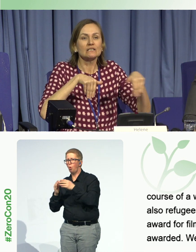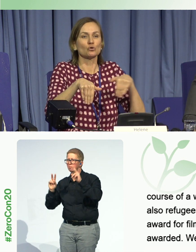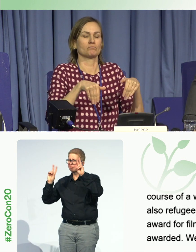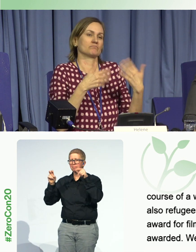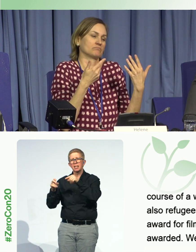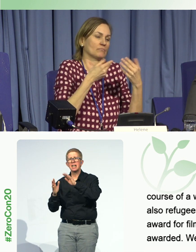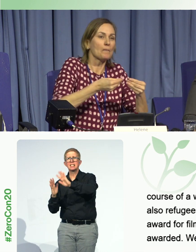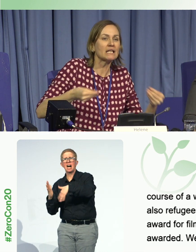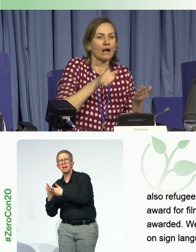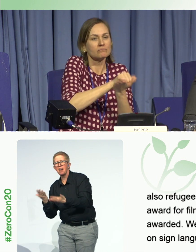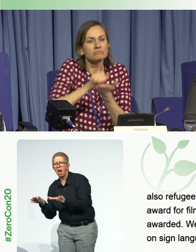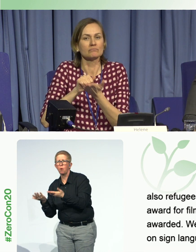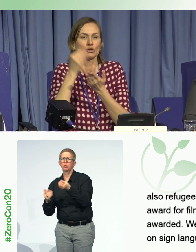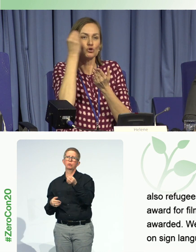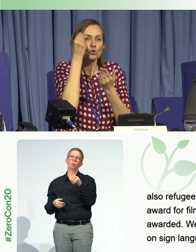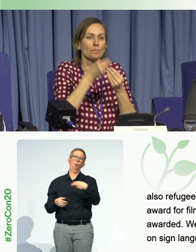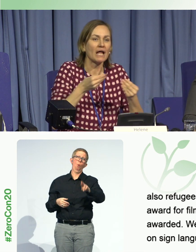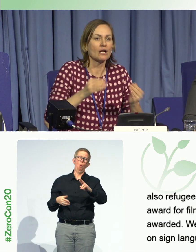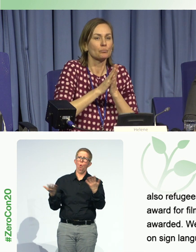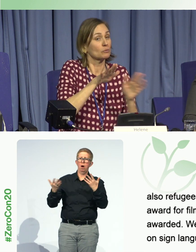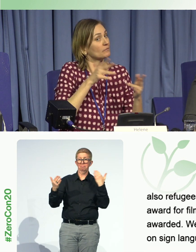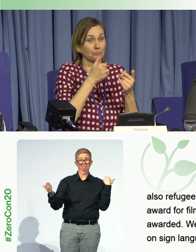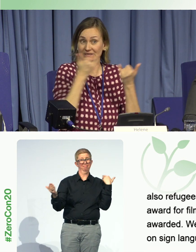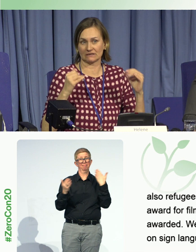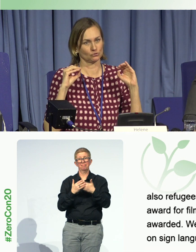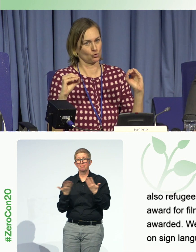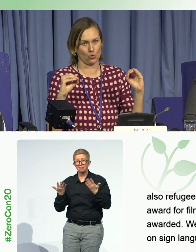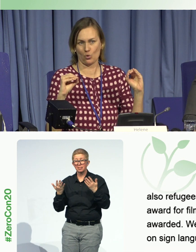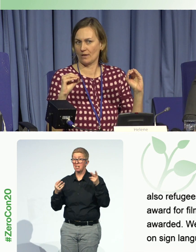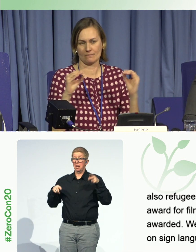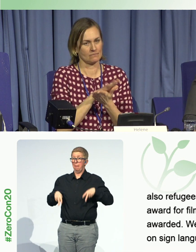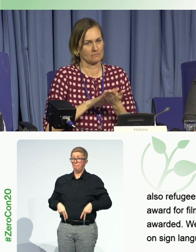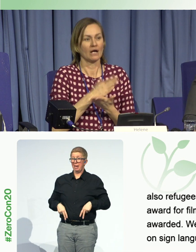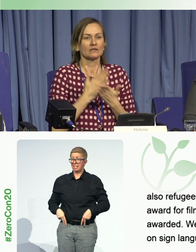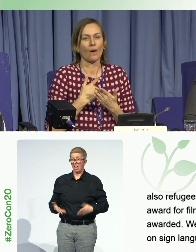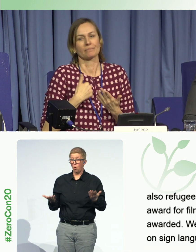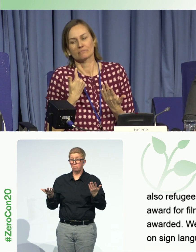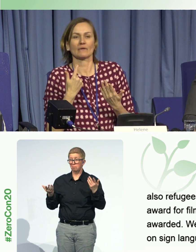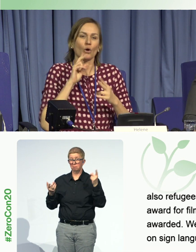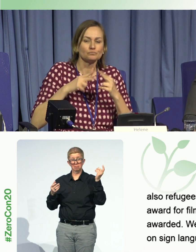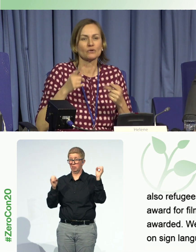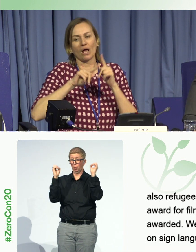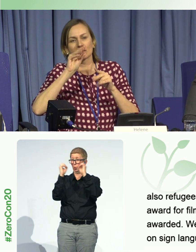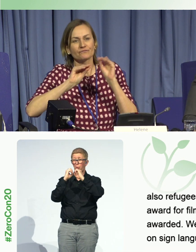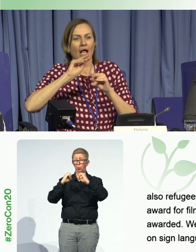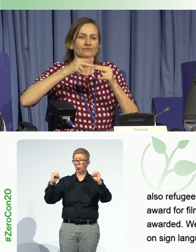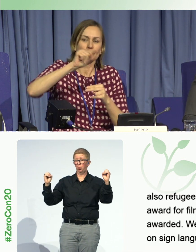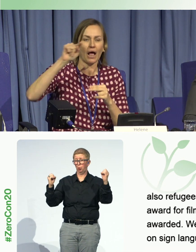because up until now the ministry has failed to produce those materials. There are